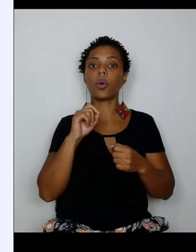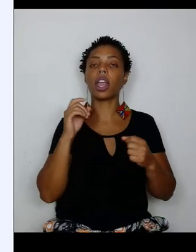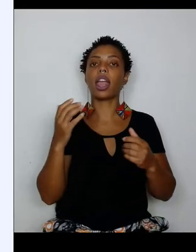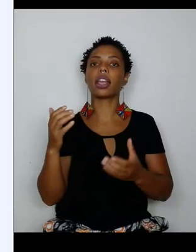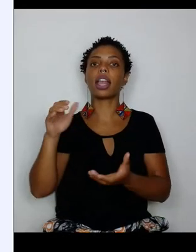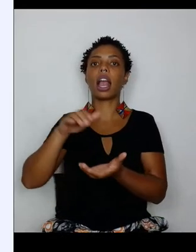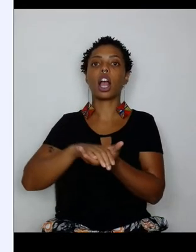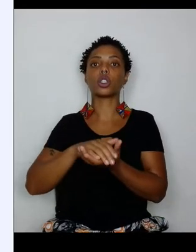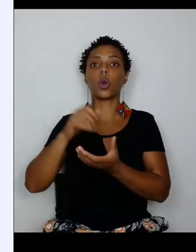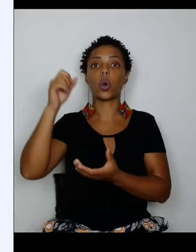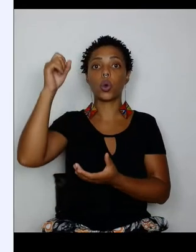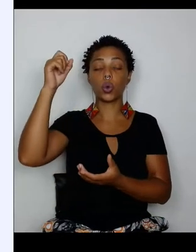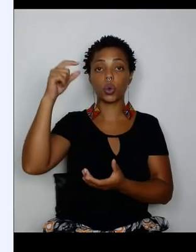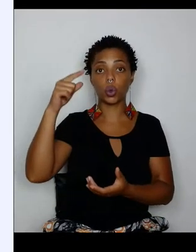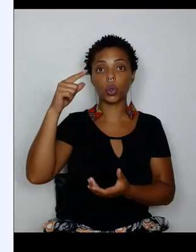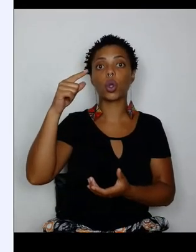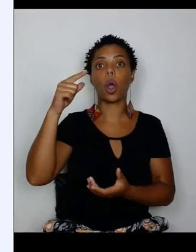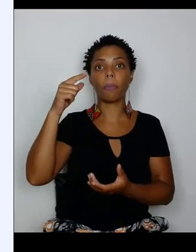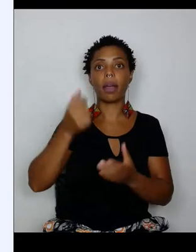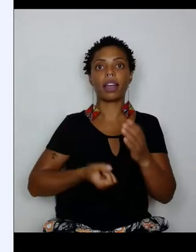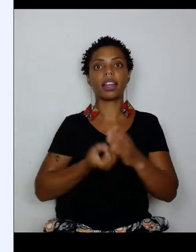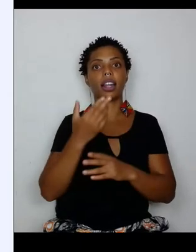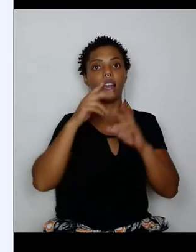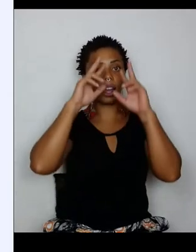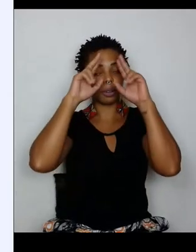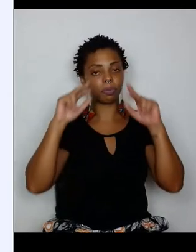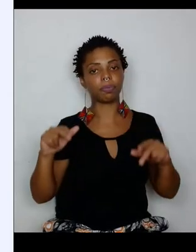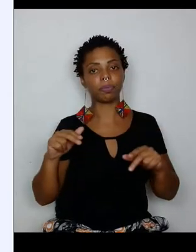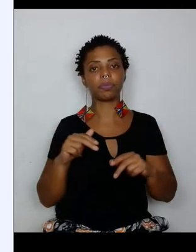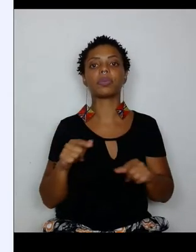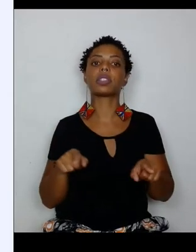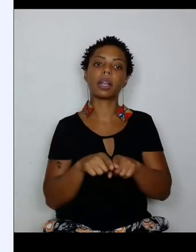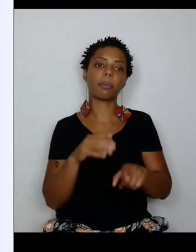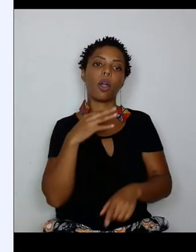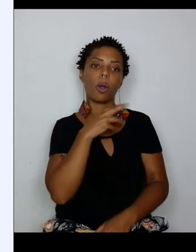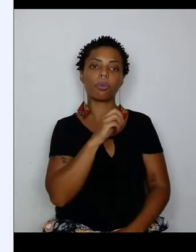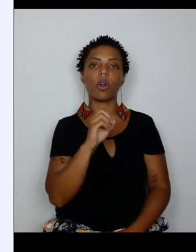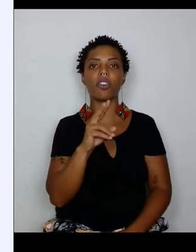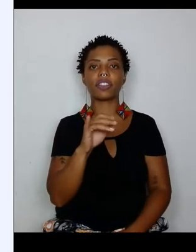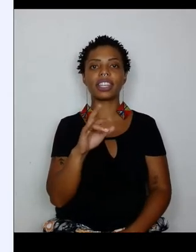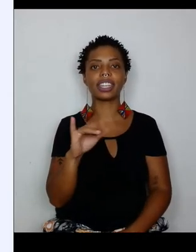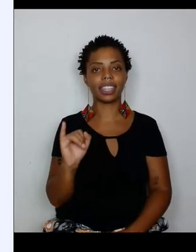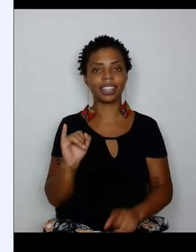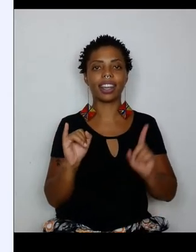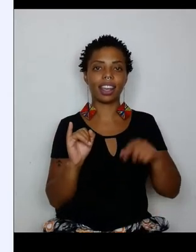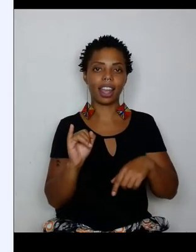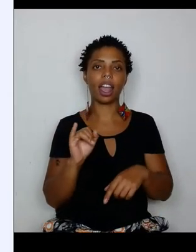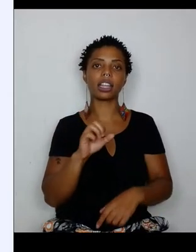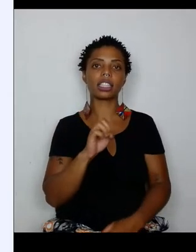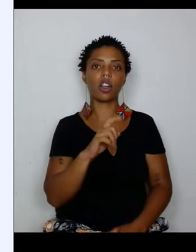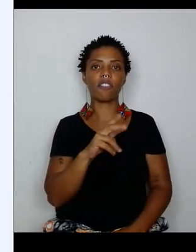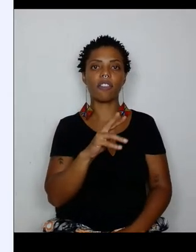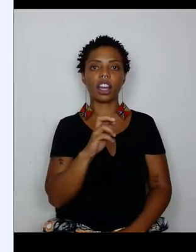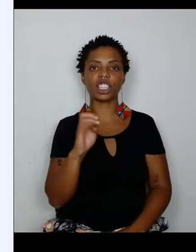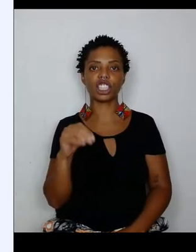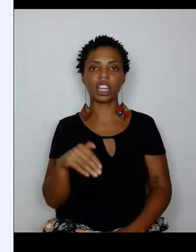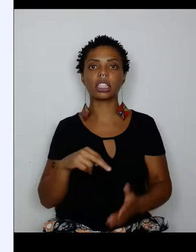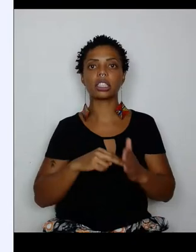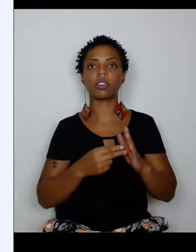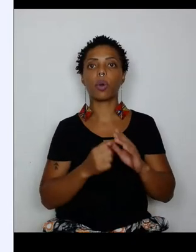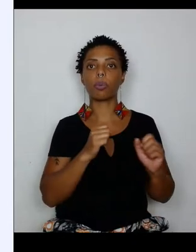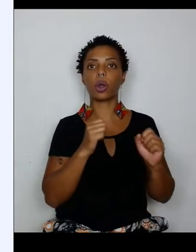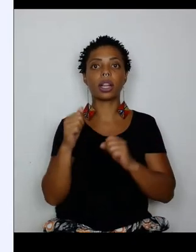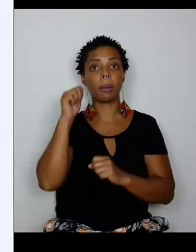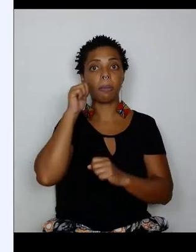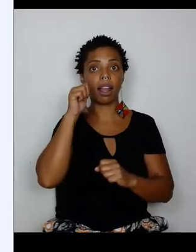and of course oviri the savage uh the savage embodiment of maternal power and female dominance a figure that gauguin